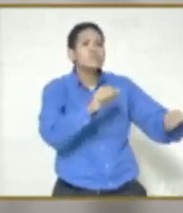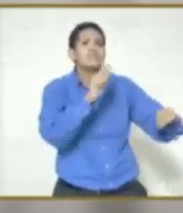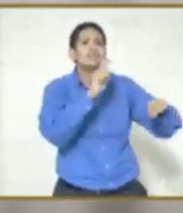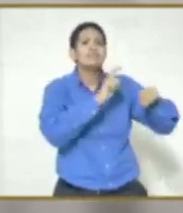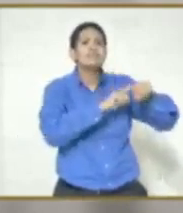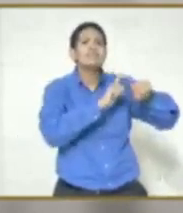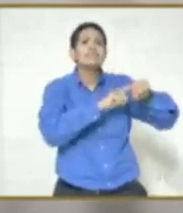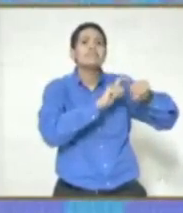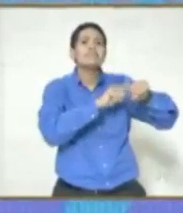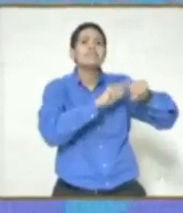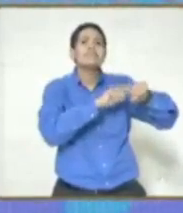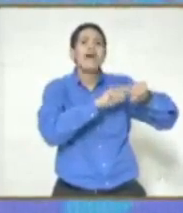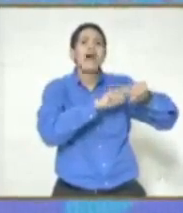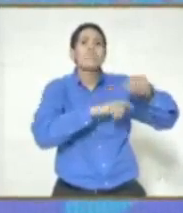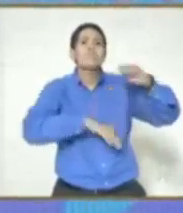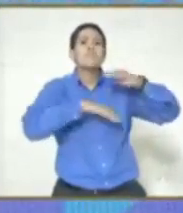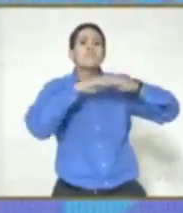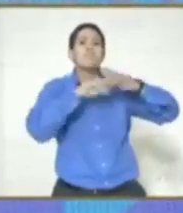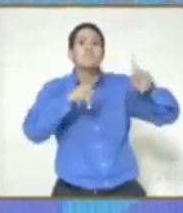let me respond to that.